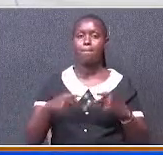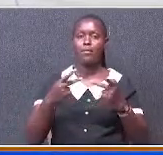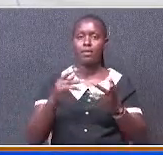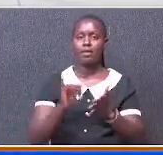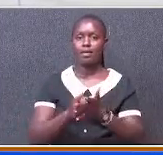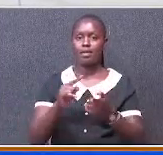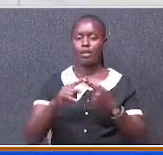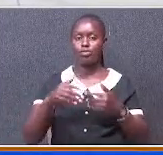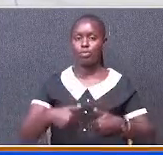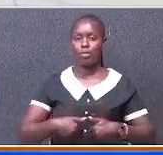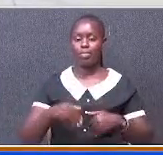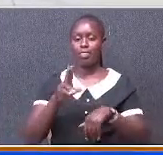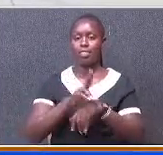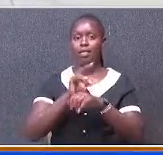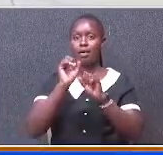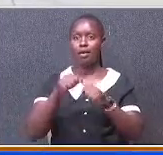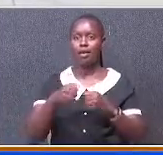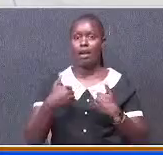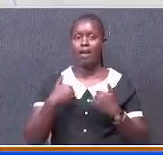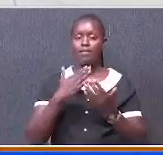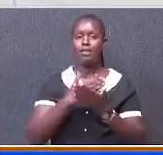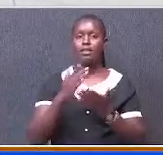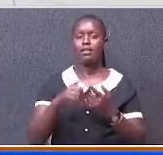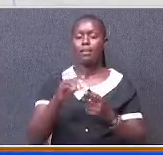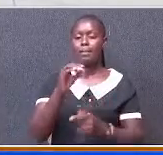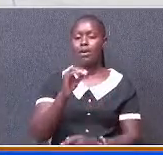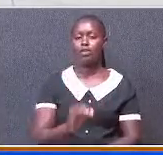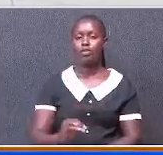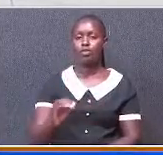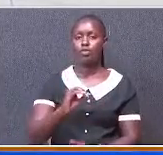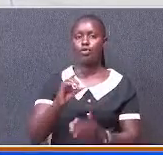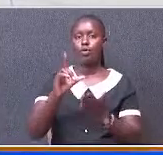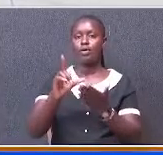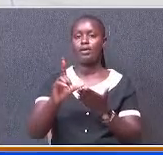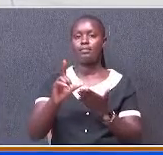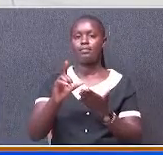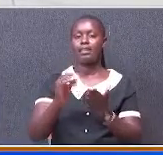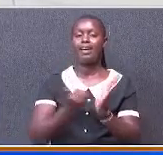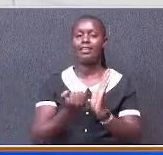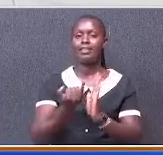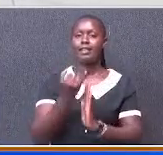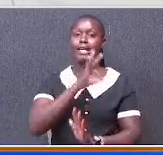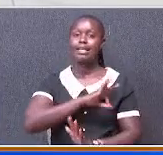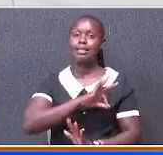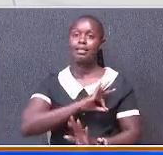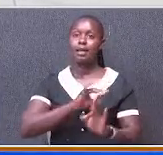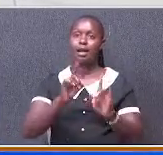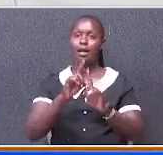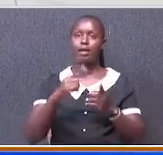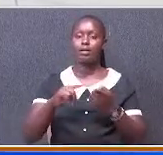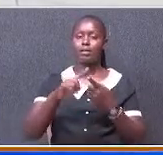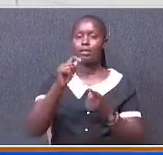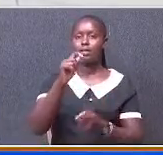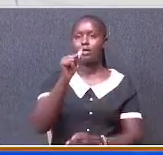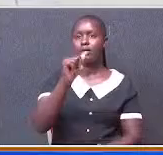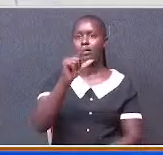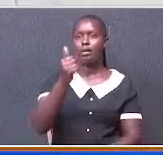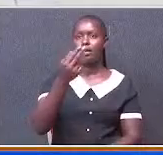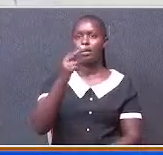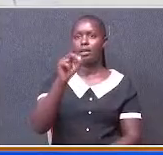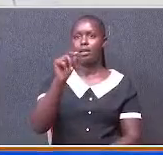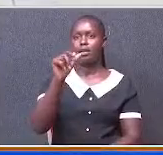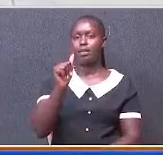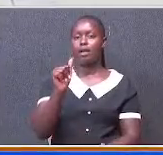have some that are zero interest, like Talanta Loan and Agribusiness. And we have other loan